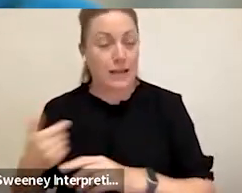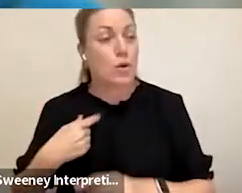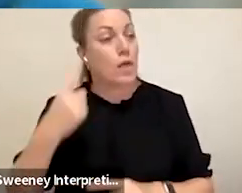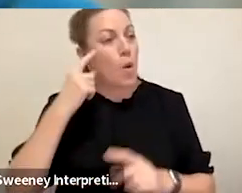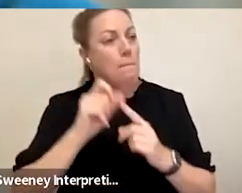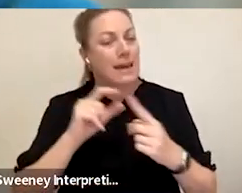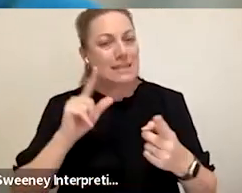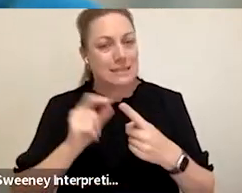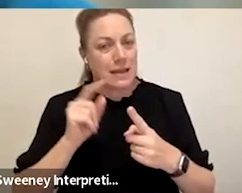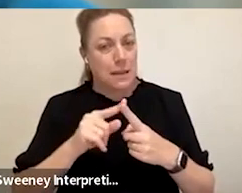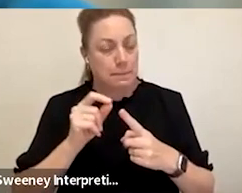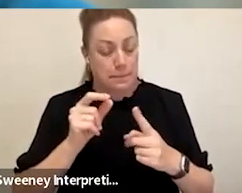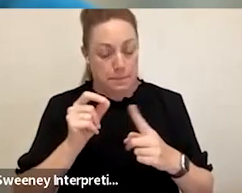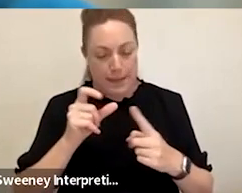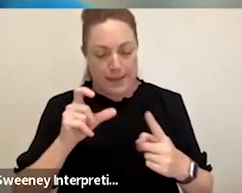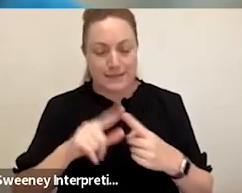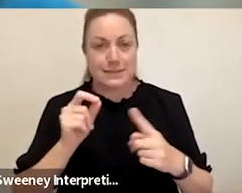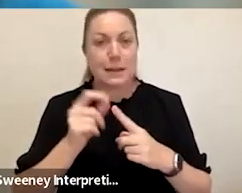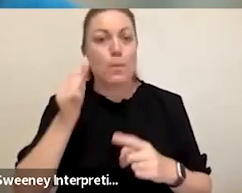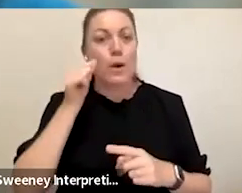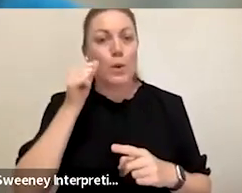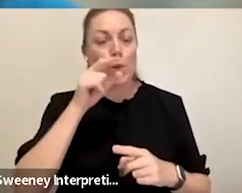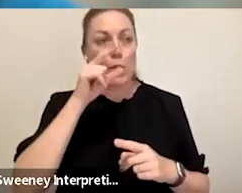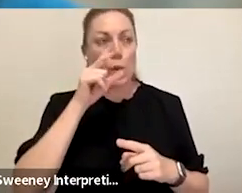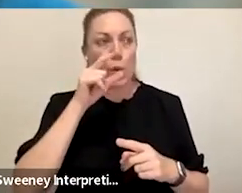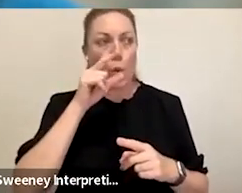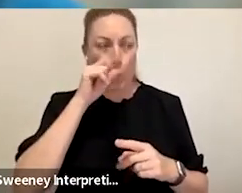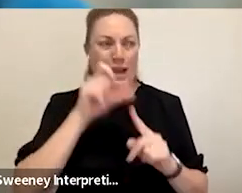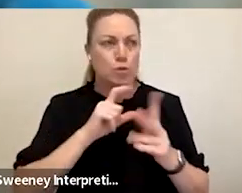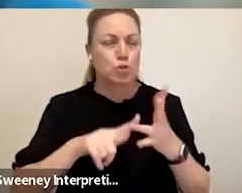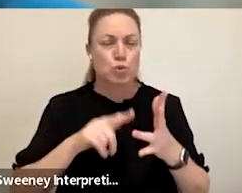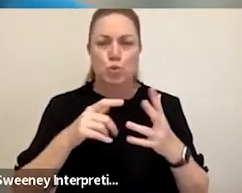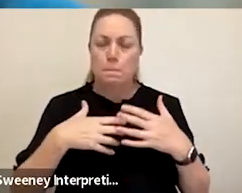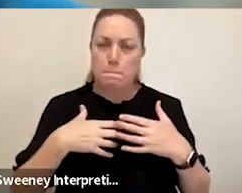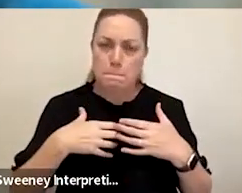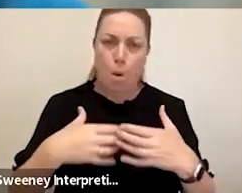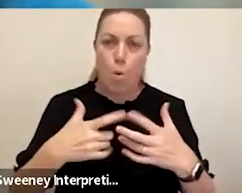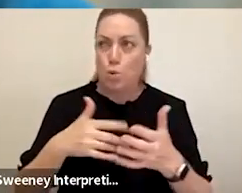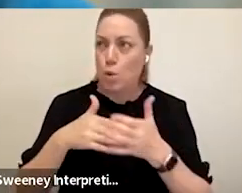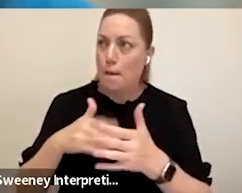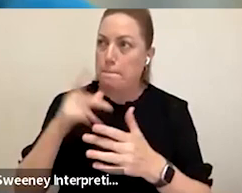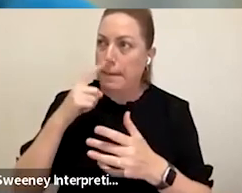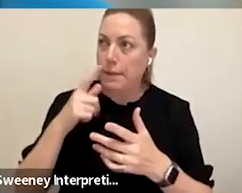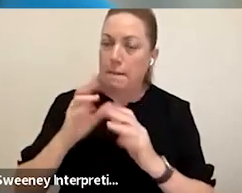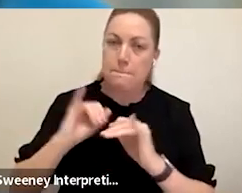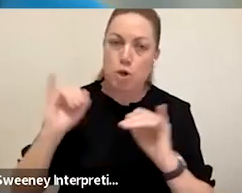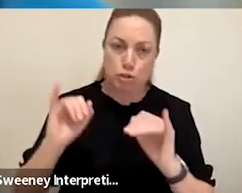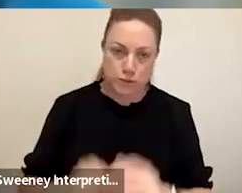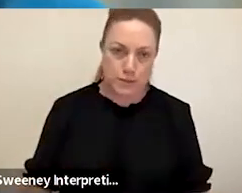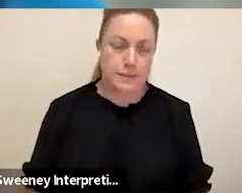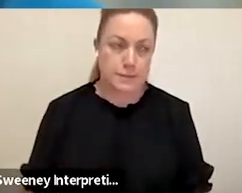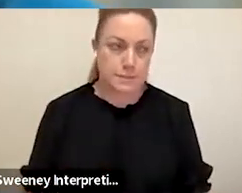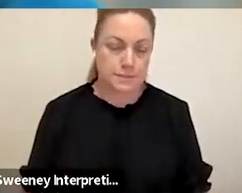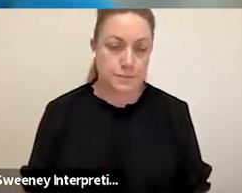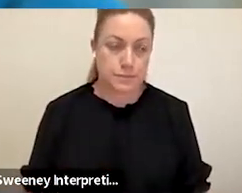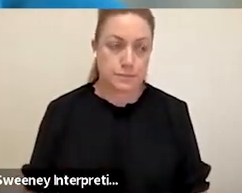do to prepare people in an emergency. So yeah, we've helped people with us. We